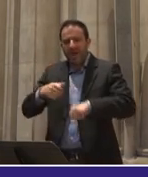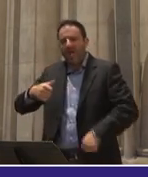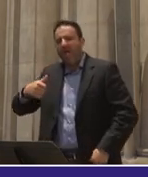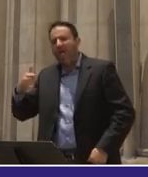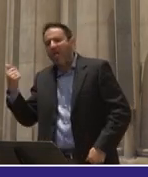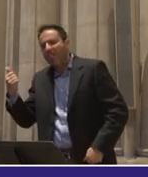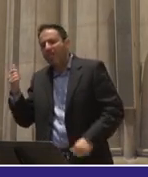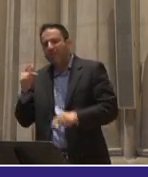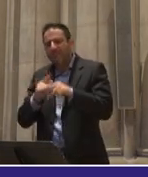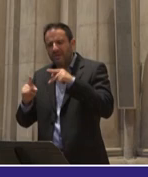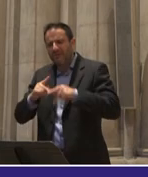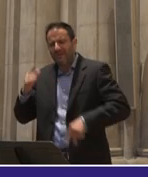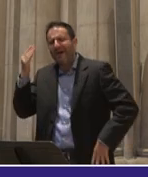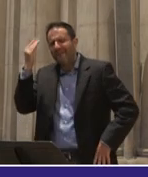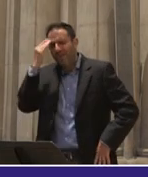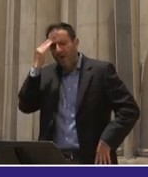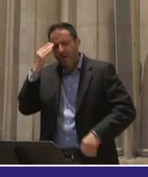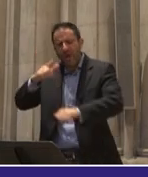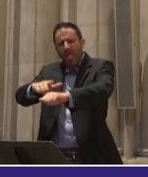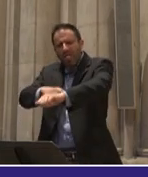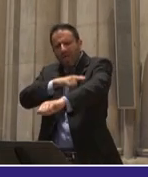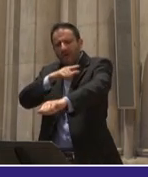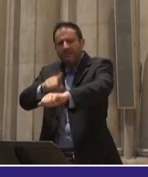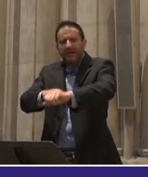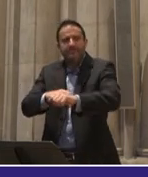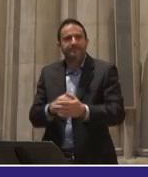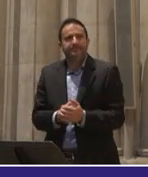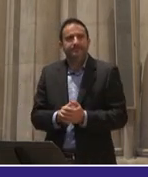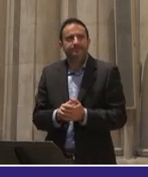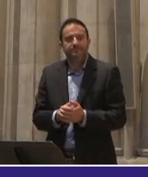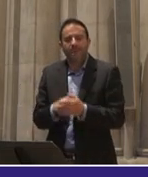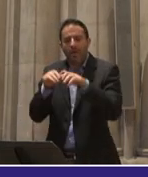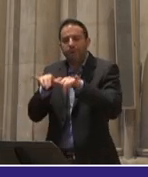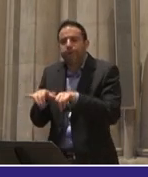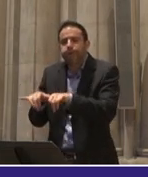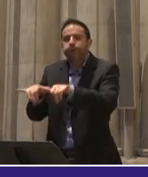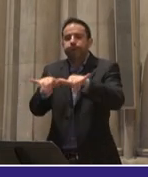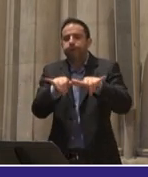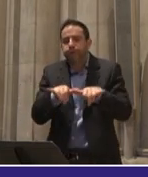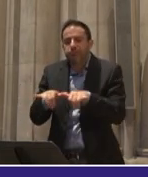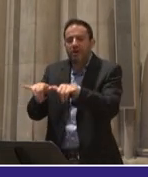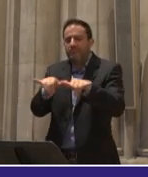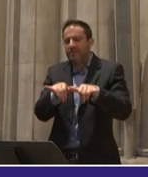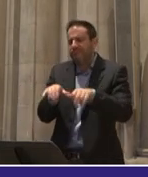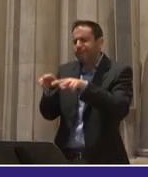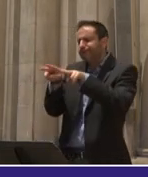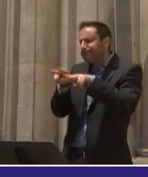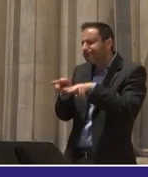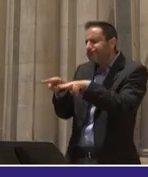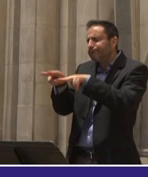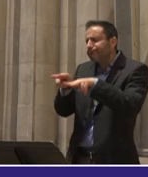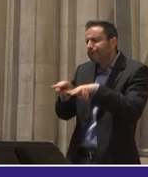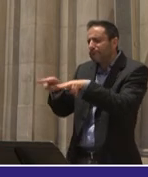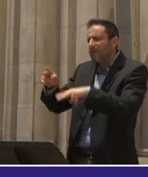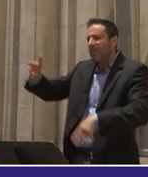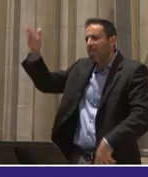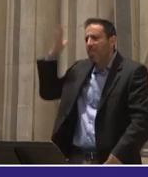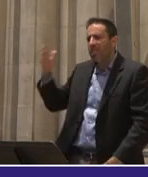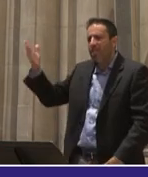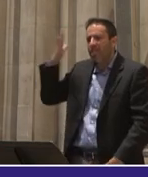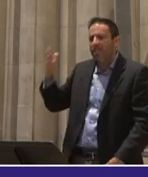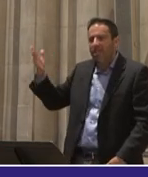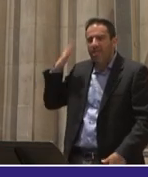have known about for a long time, which is a common observation among the people whose ancestors were here